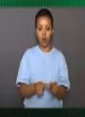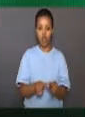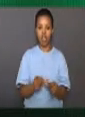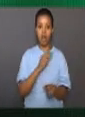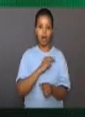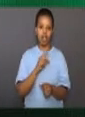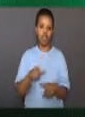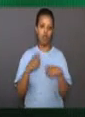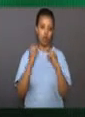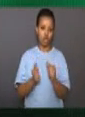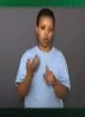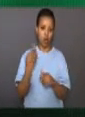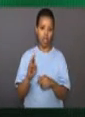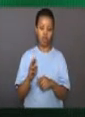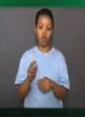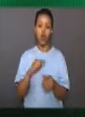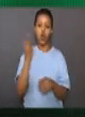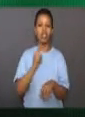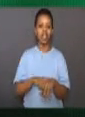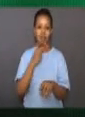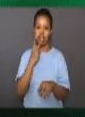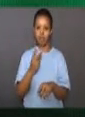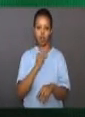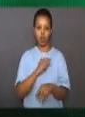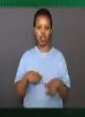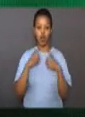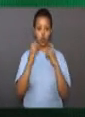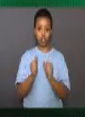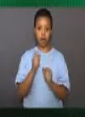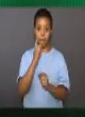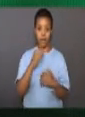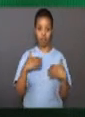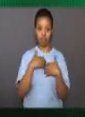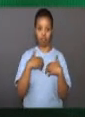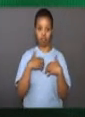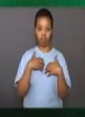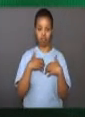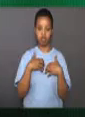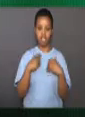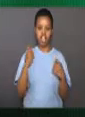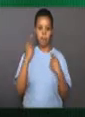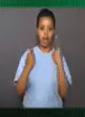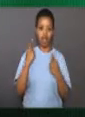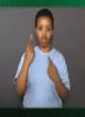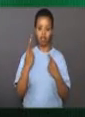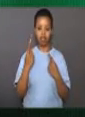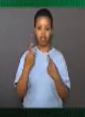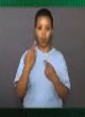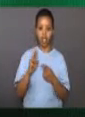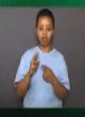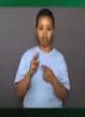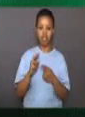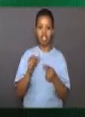or constant pattern of action in one animal serving as a stimulus for the